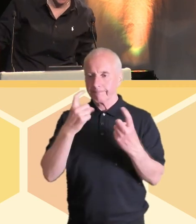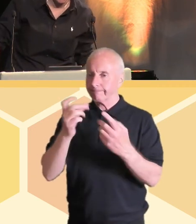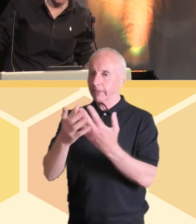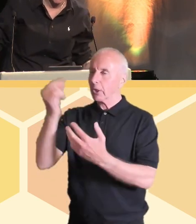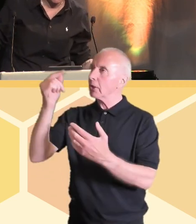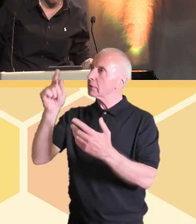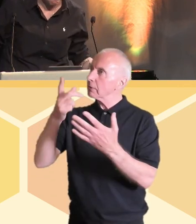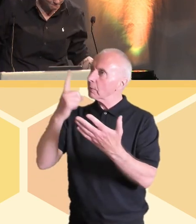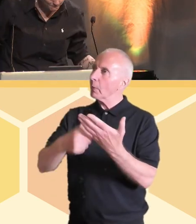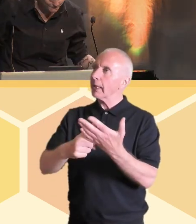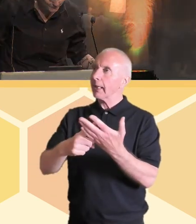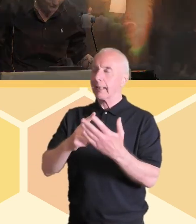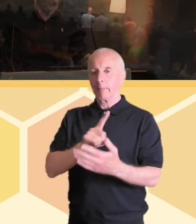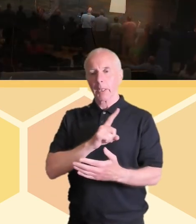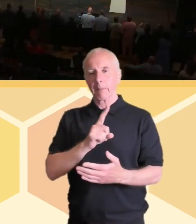And purpose.